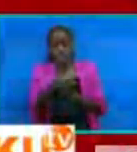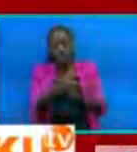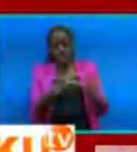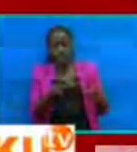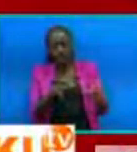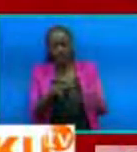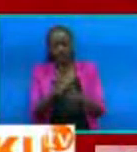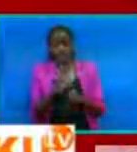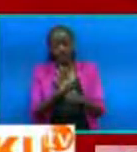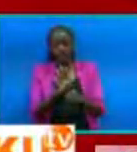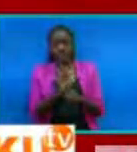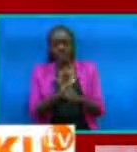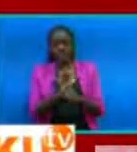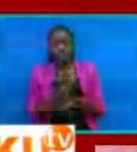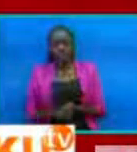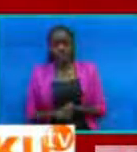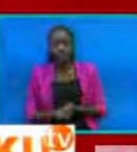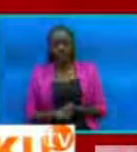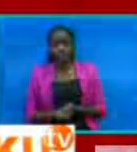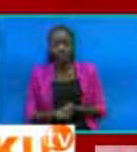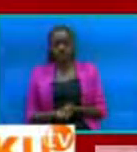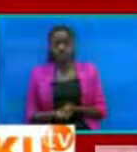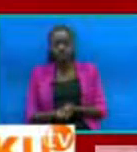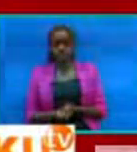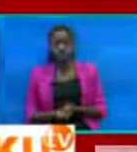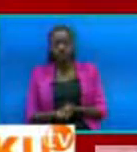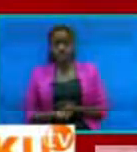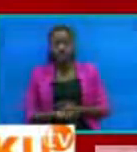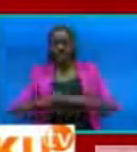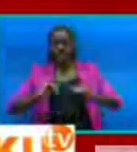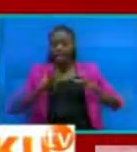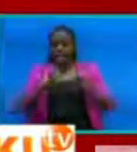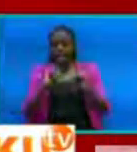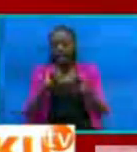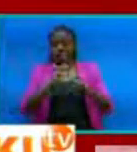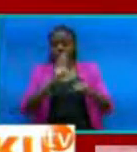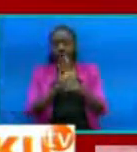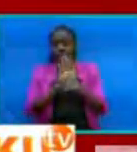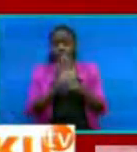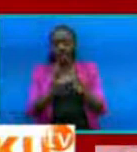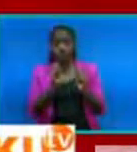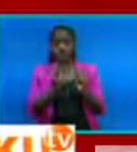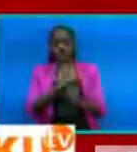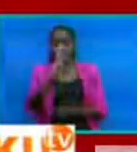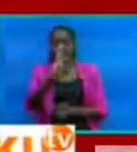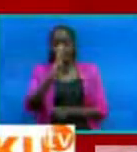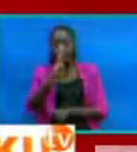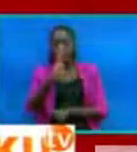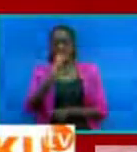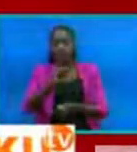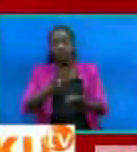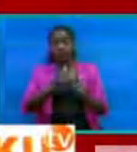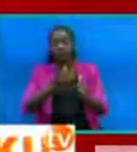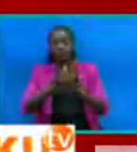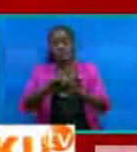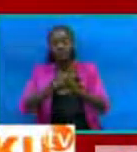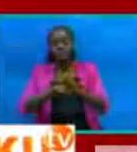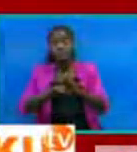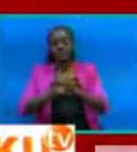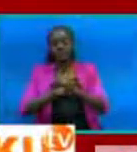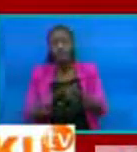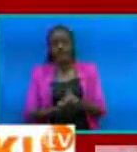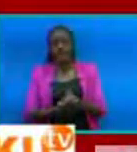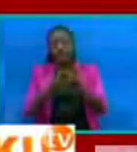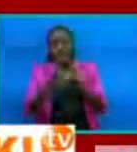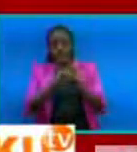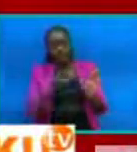Yeah? So we are happy with CBC, which has made physical education and